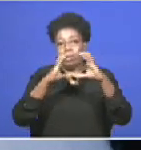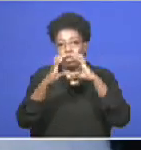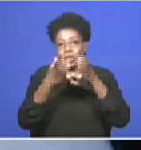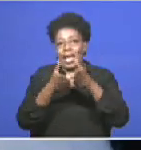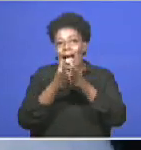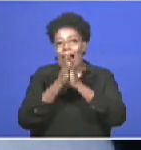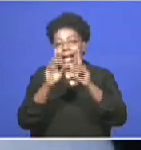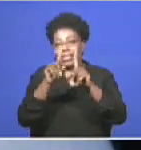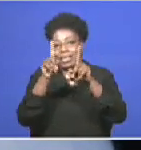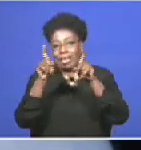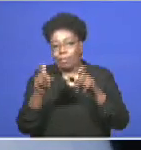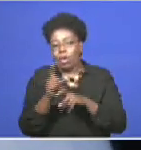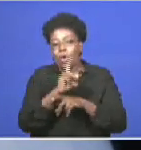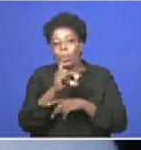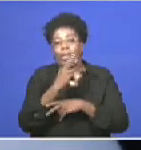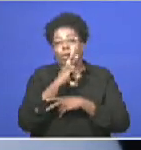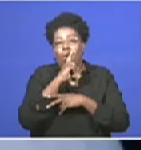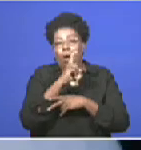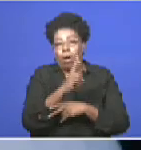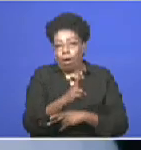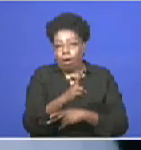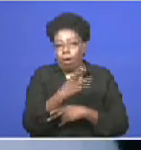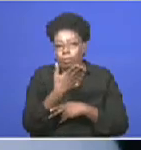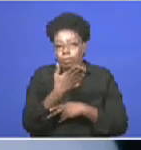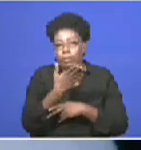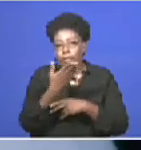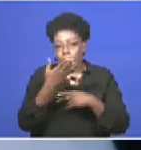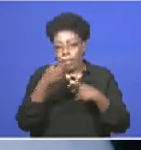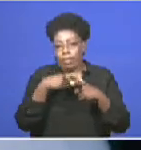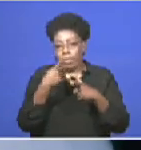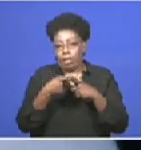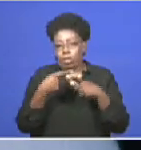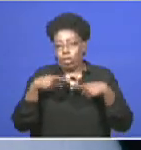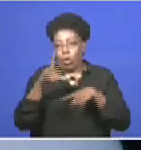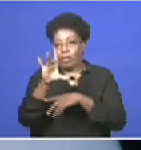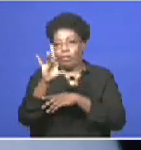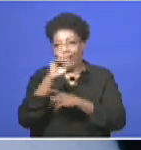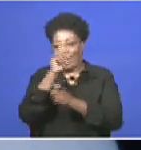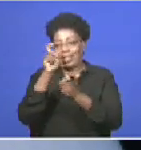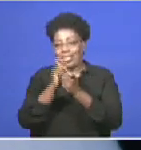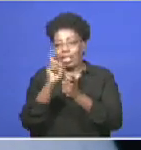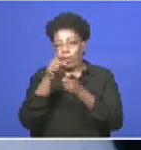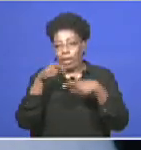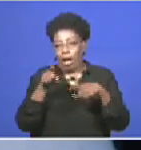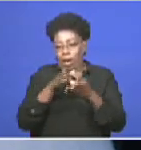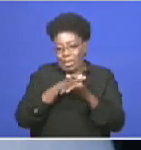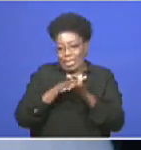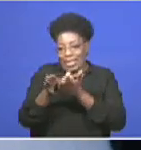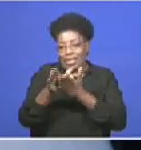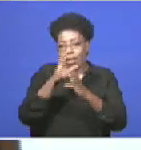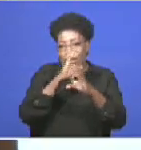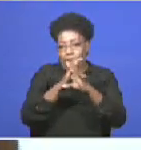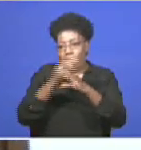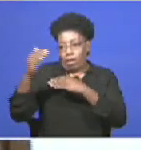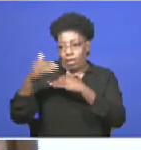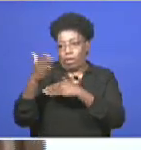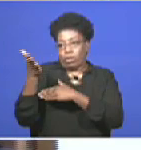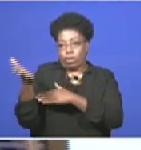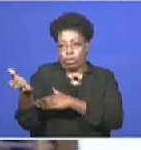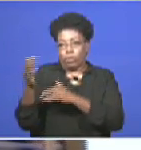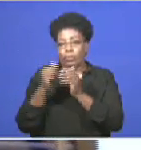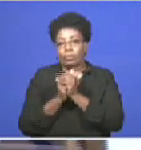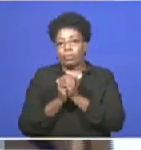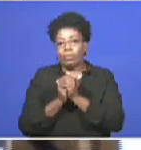them where they are. We're able to just go ahead and find where they are and send the nearest car to the call. And